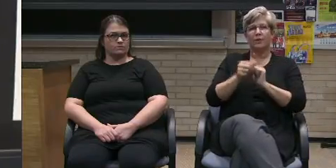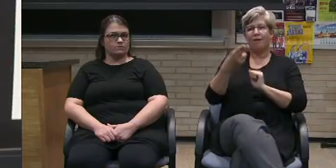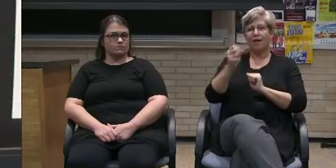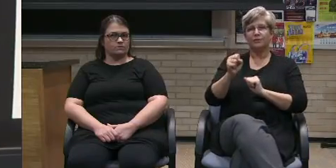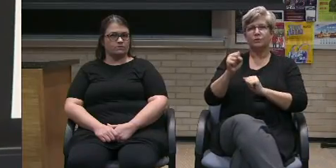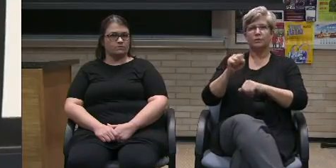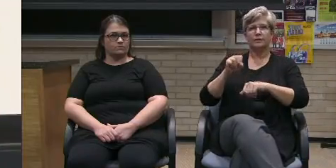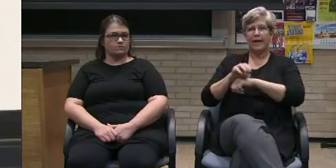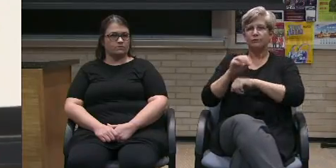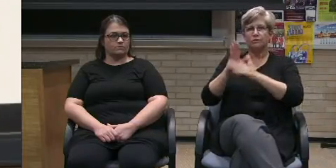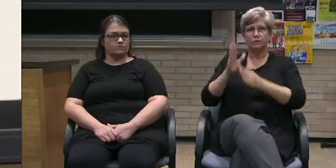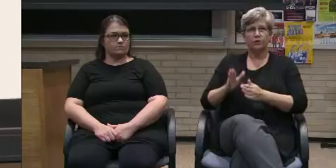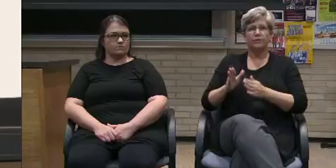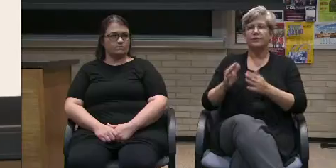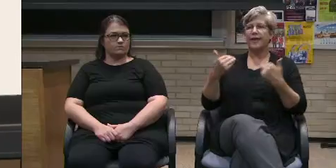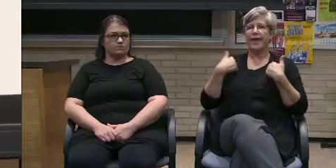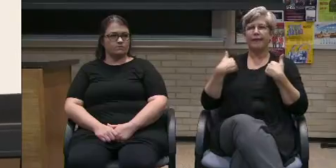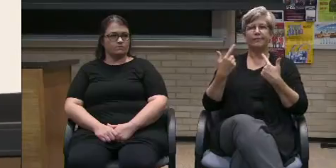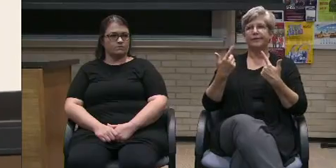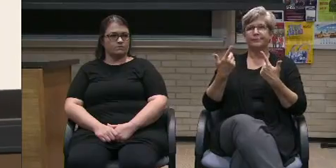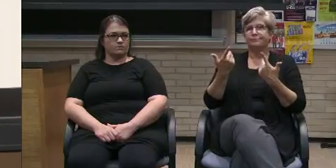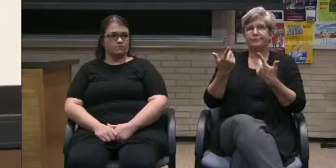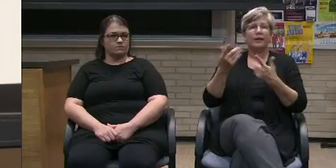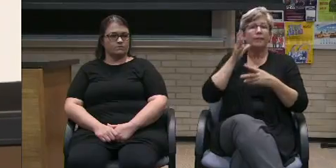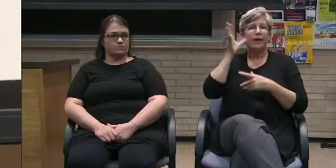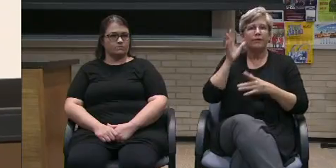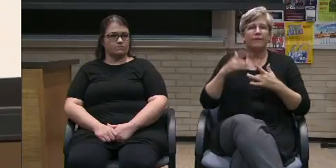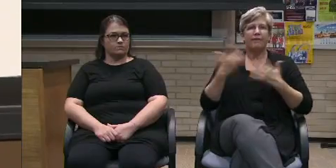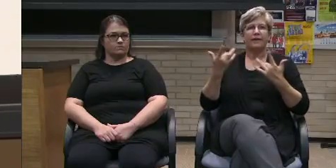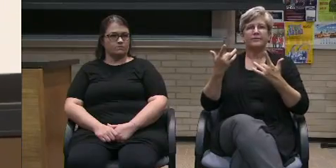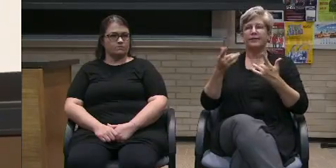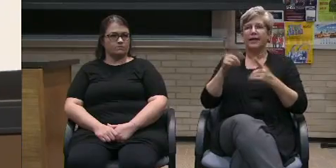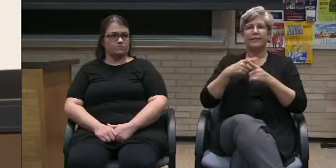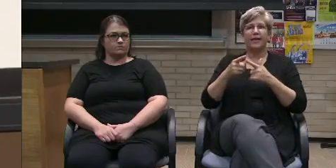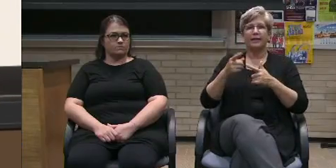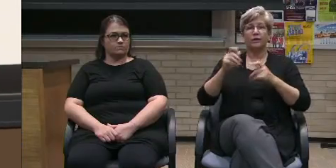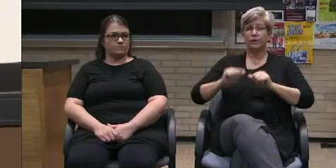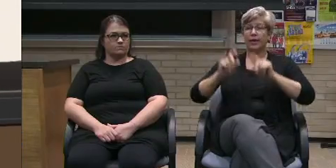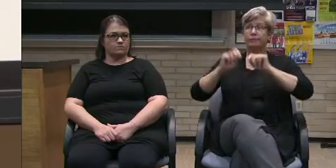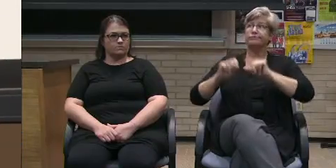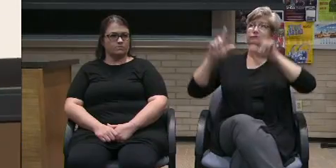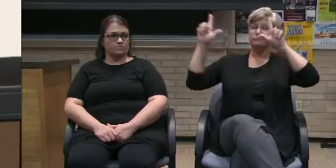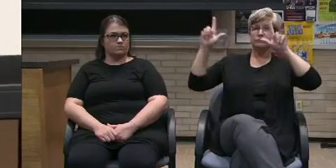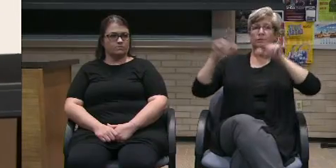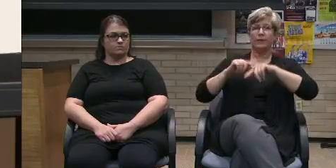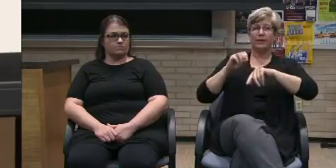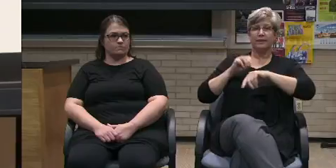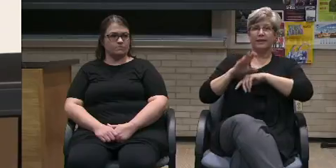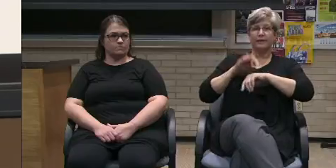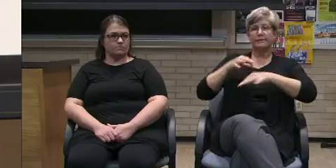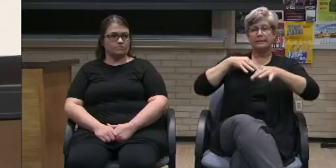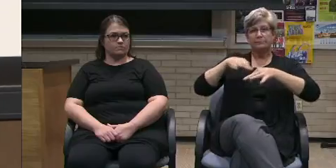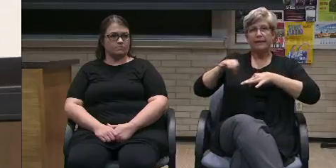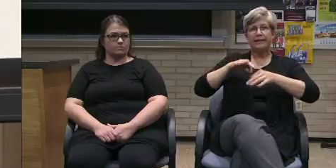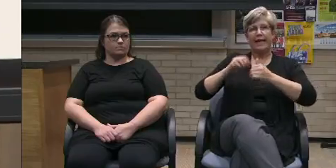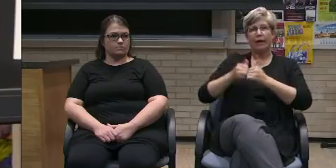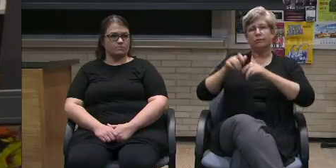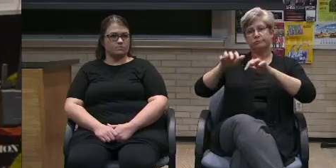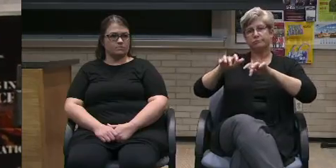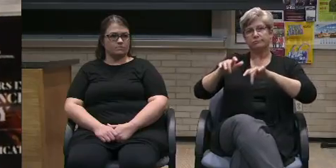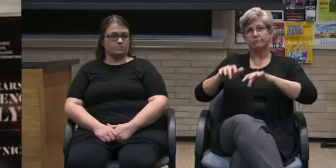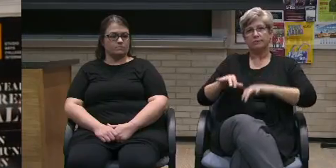bring the parents in, and the FAFSA can be populated automatically with a lot of the information, and get that